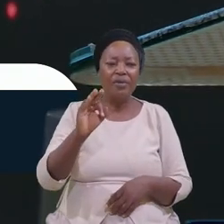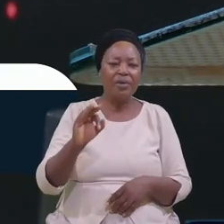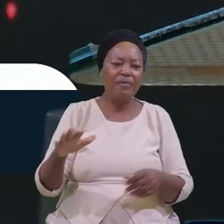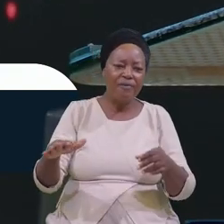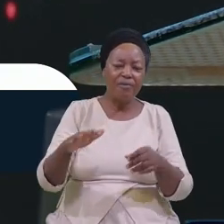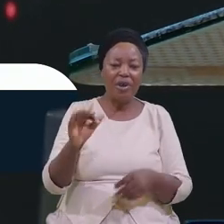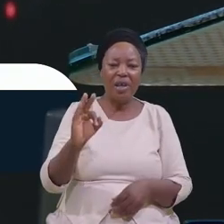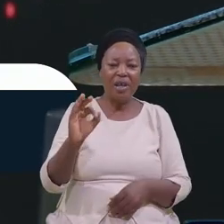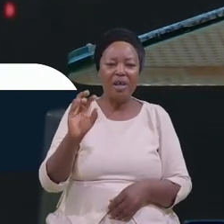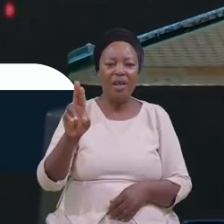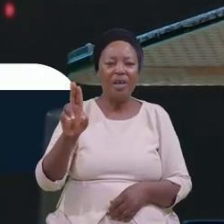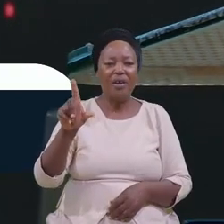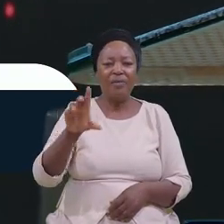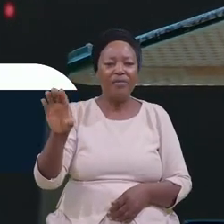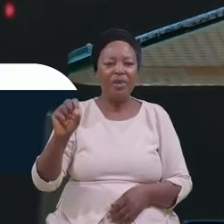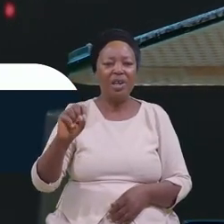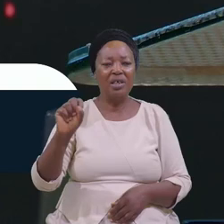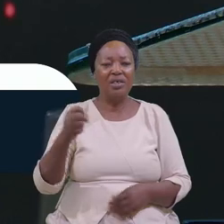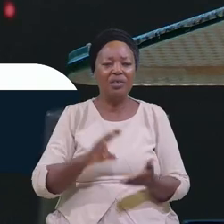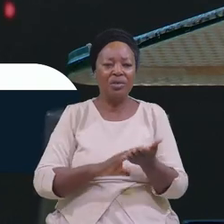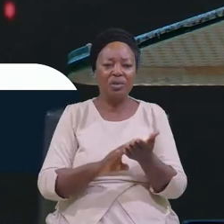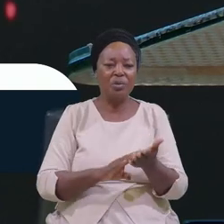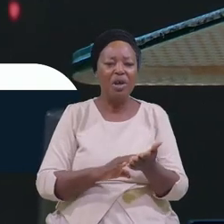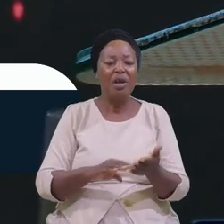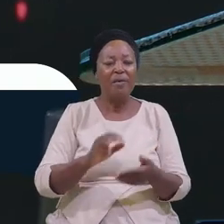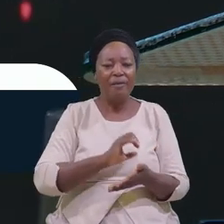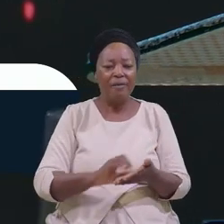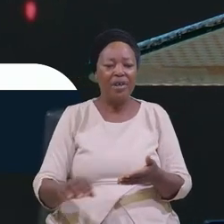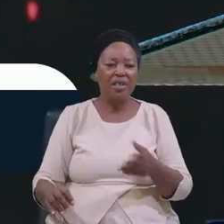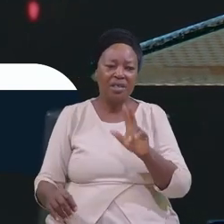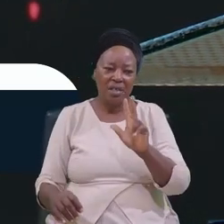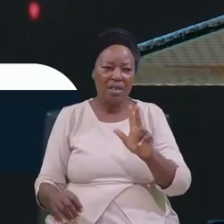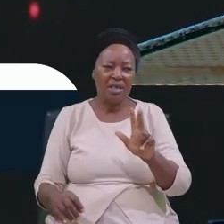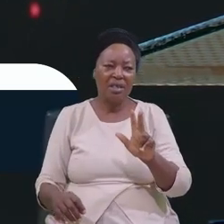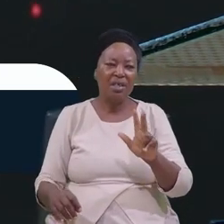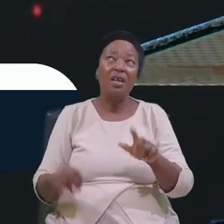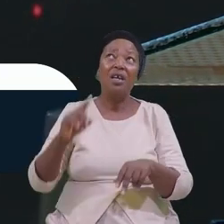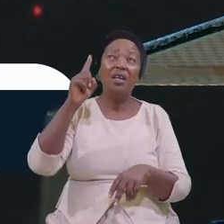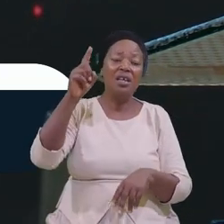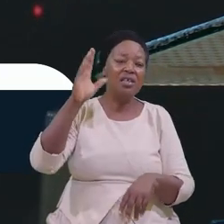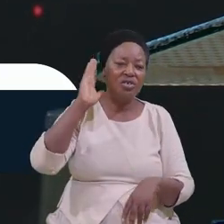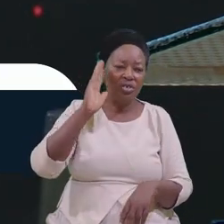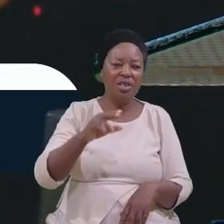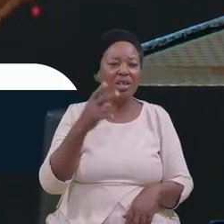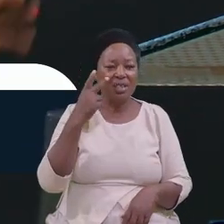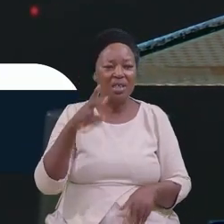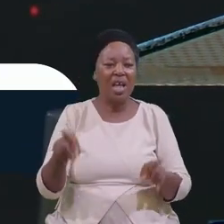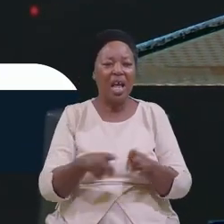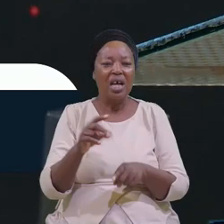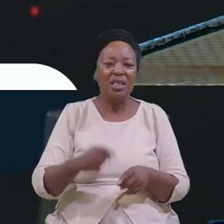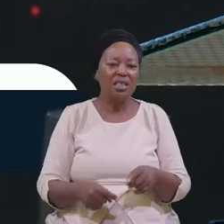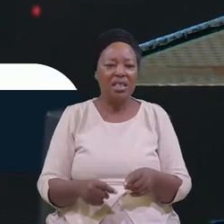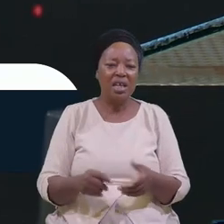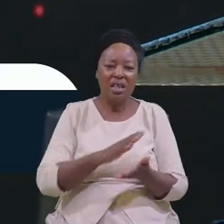at verse 3. In verse 3, he shall siege as a refiner and purifier